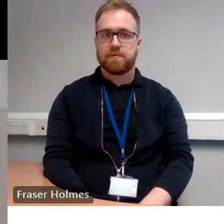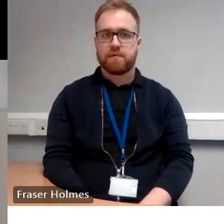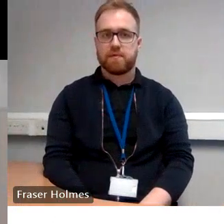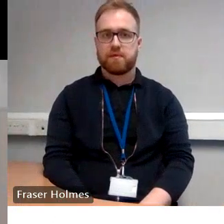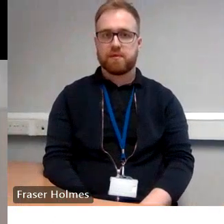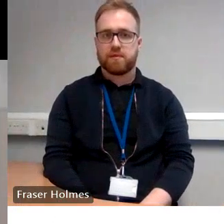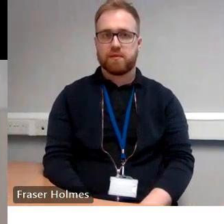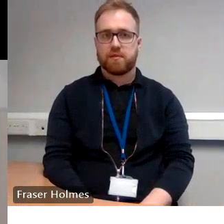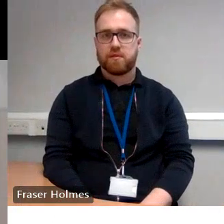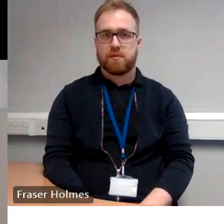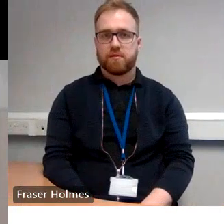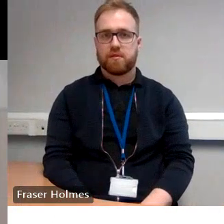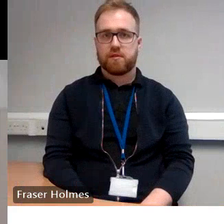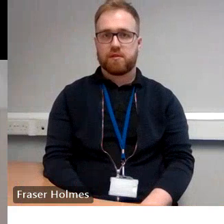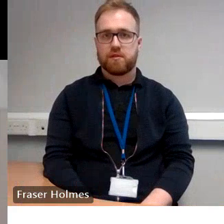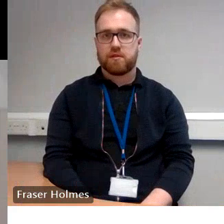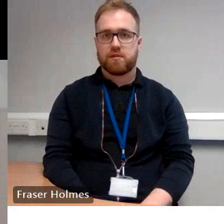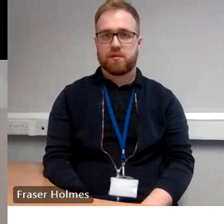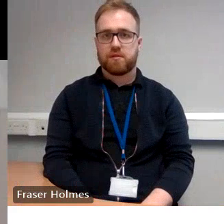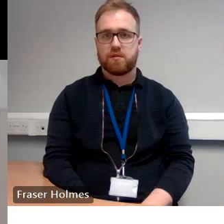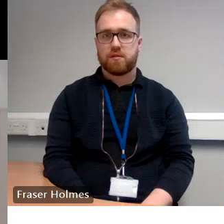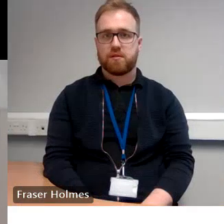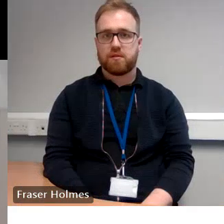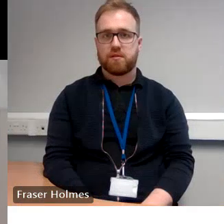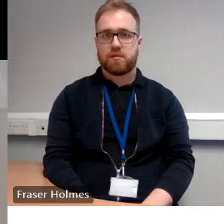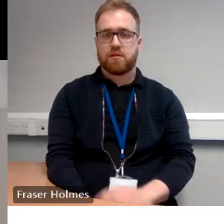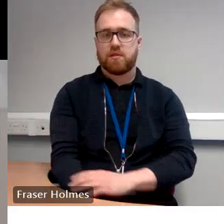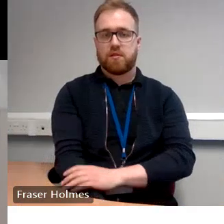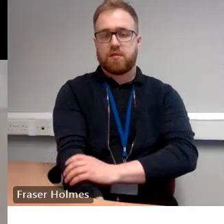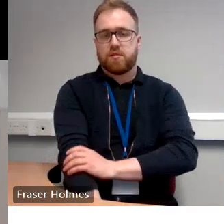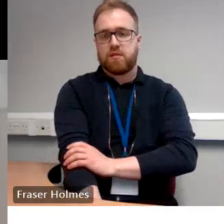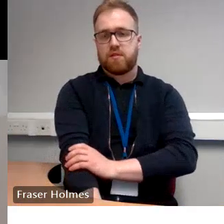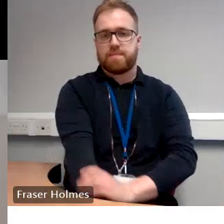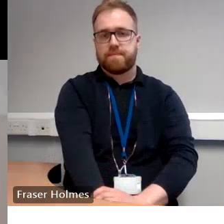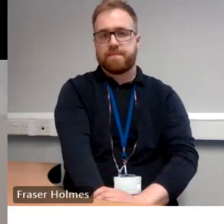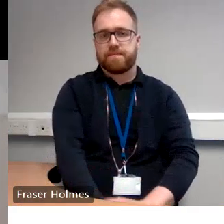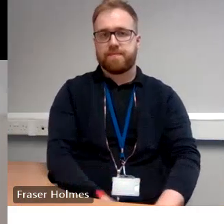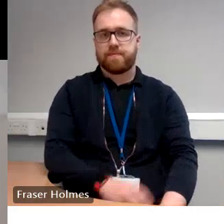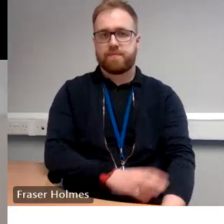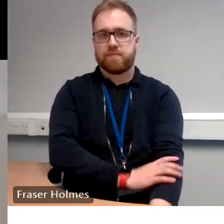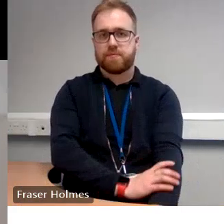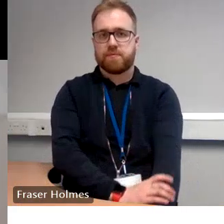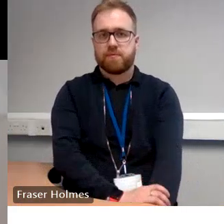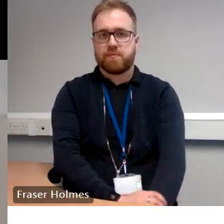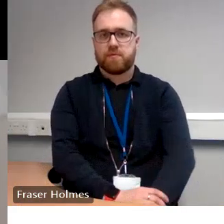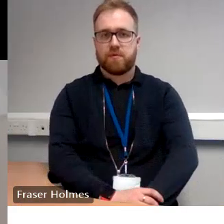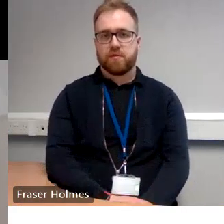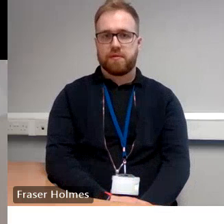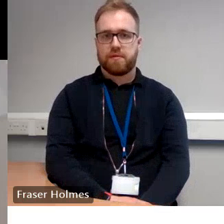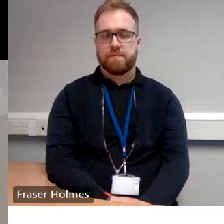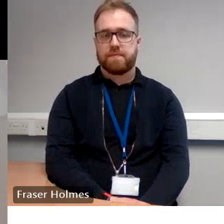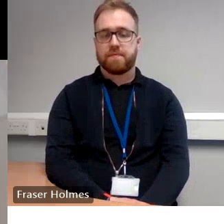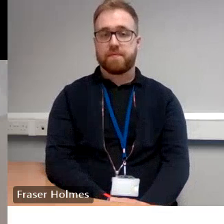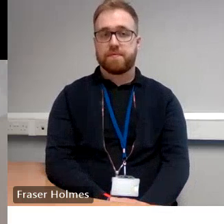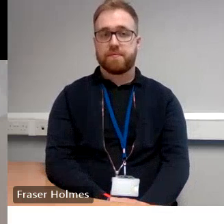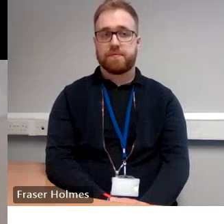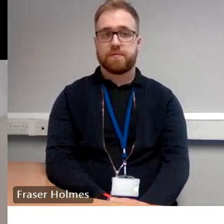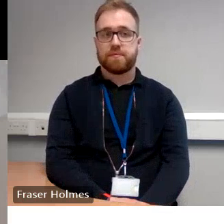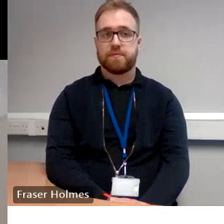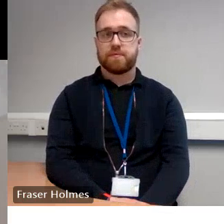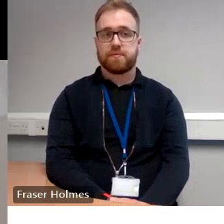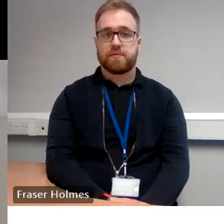their needs and their goals, and we work with them out in the community with their social prescribers. We've got an array of classes from physical activity